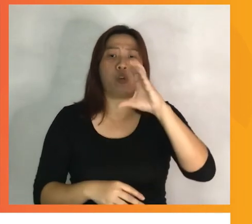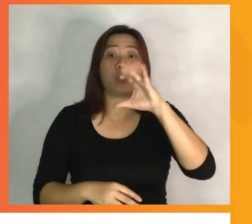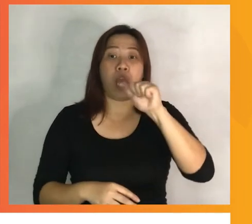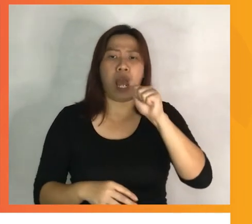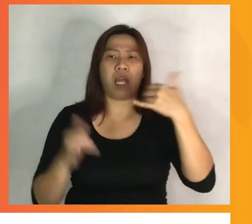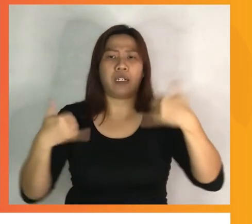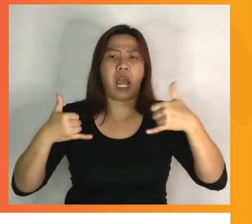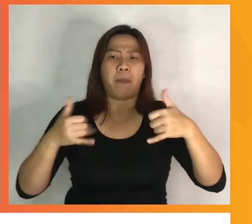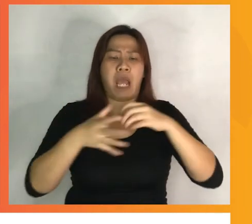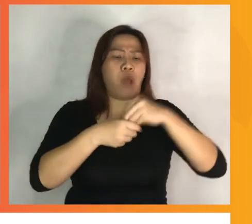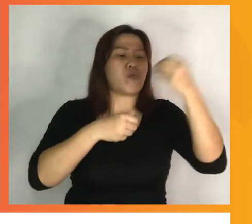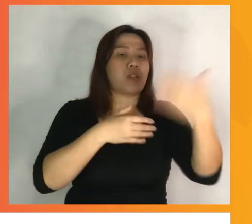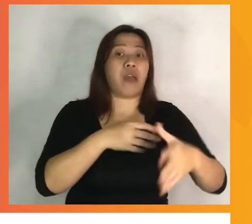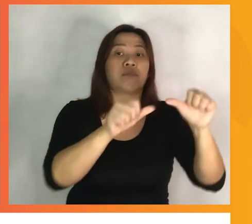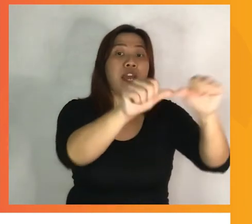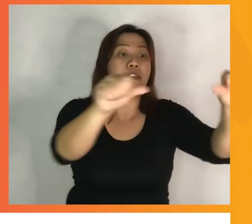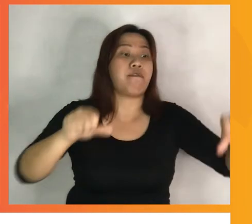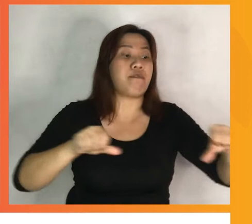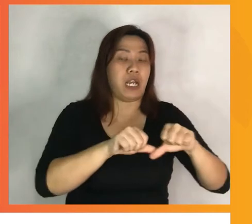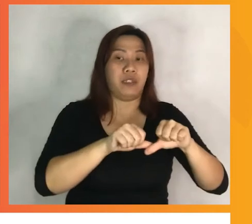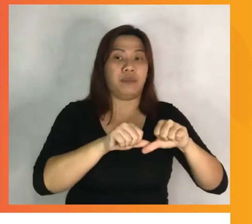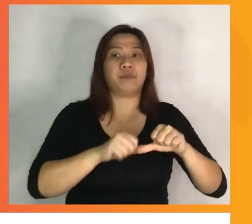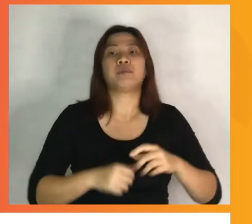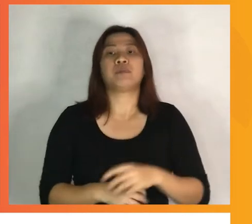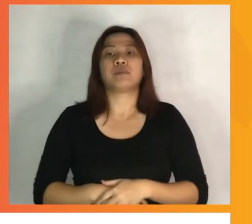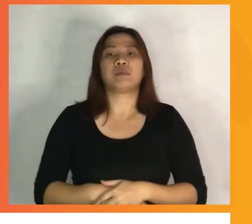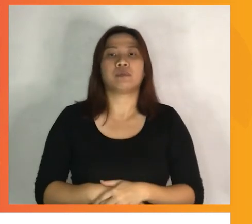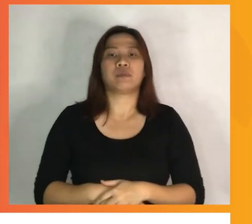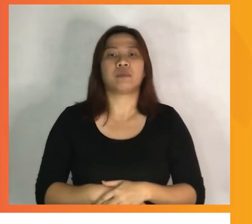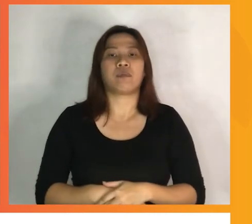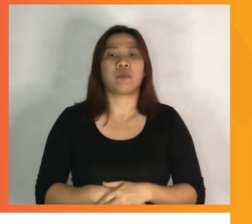game being played in an outdoor patio area.